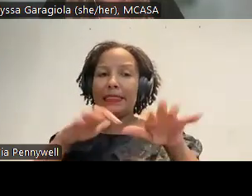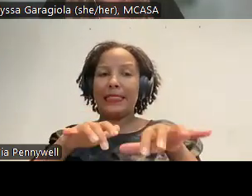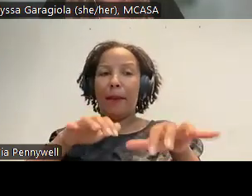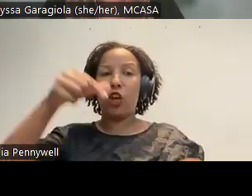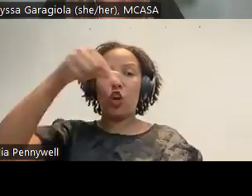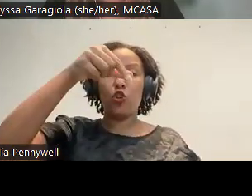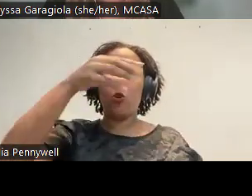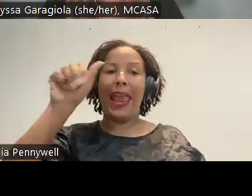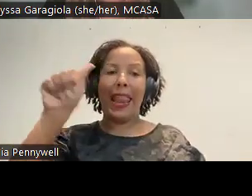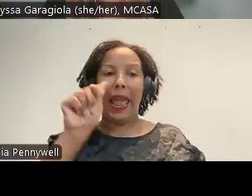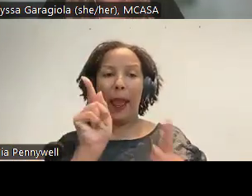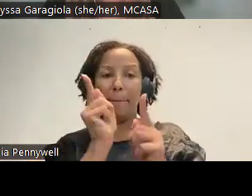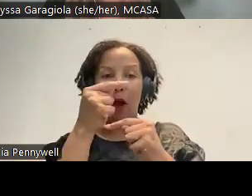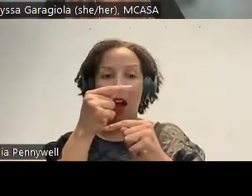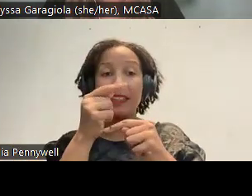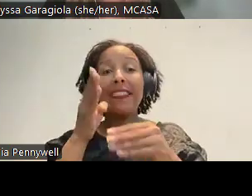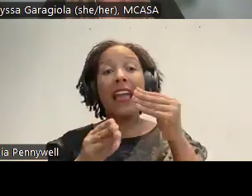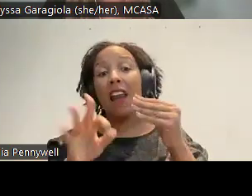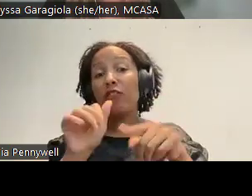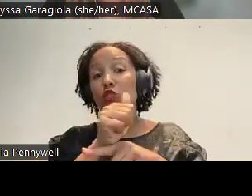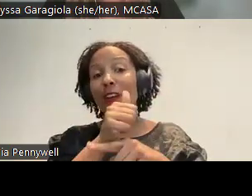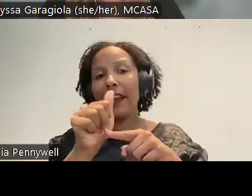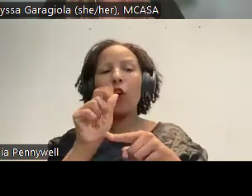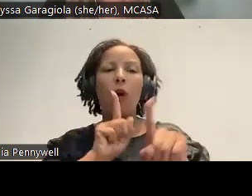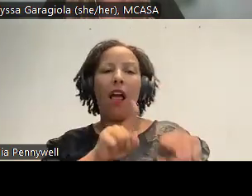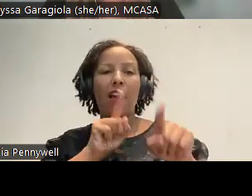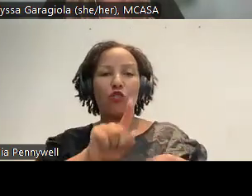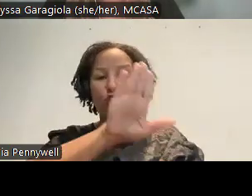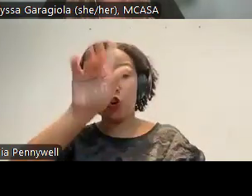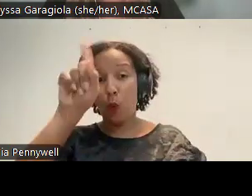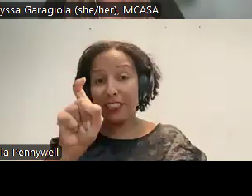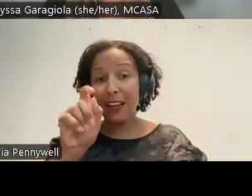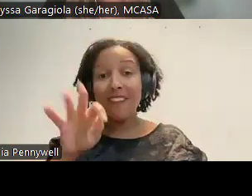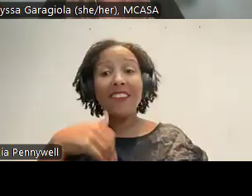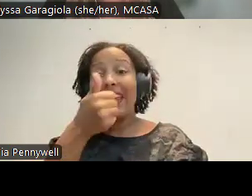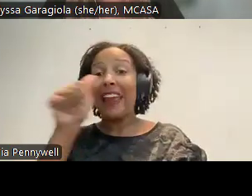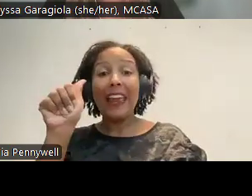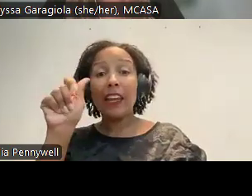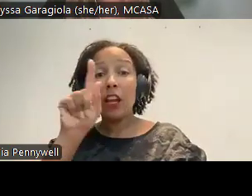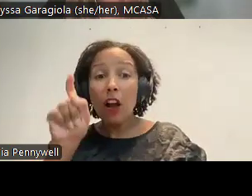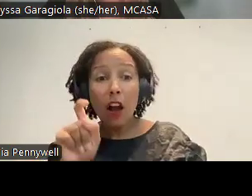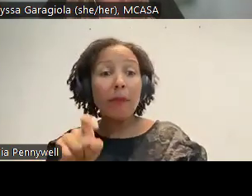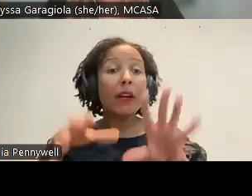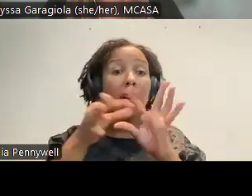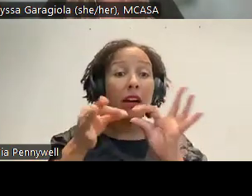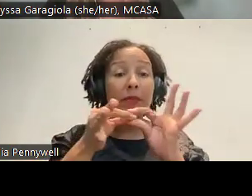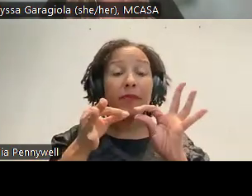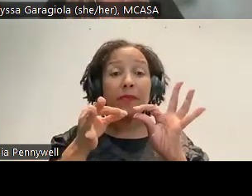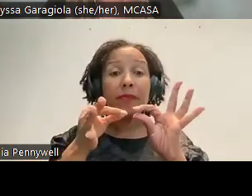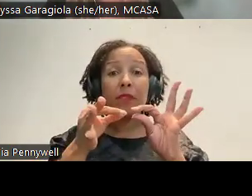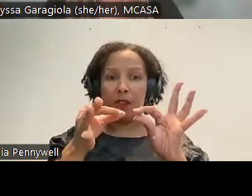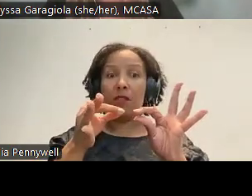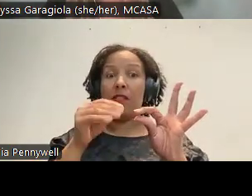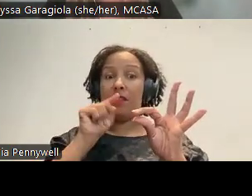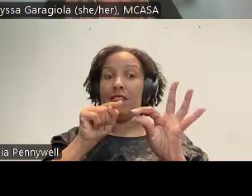answered at the end of today's training. If you have any comments during today's presentation, please put those in the chat. Today's training